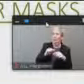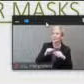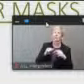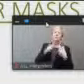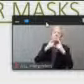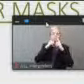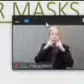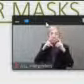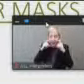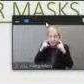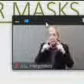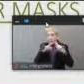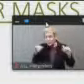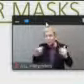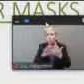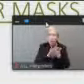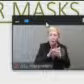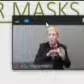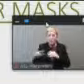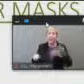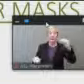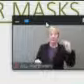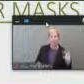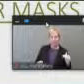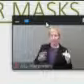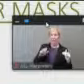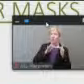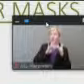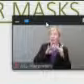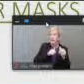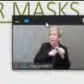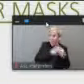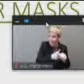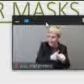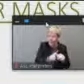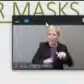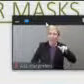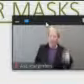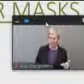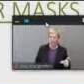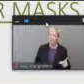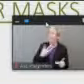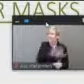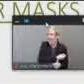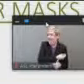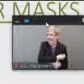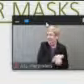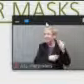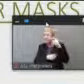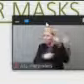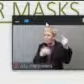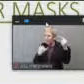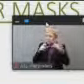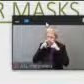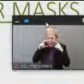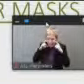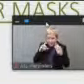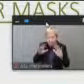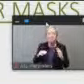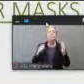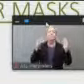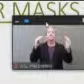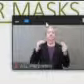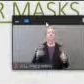going to talk about a little bit. And third is the vaccine, but that's growing in significance. Alex, next